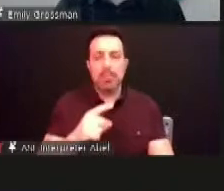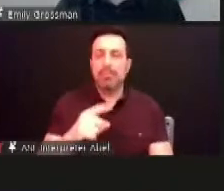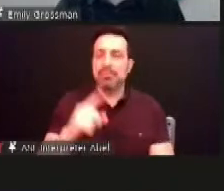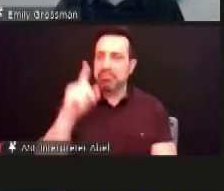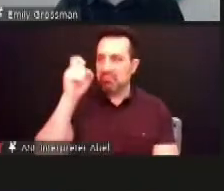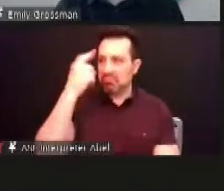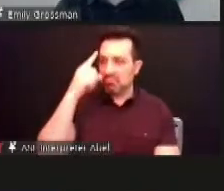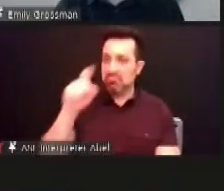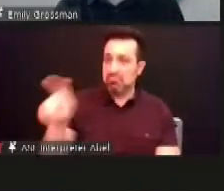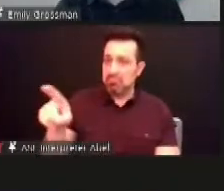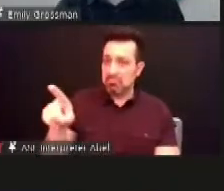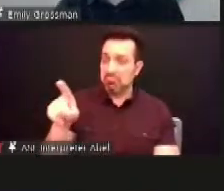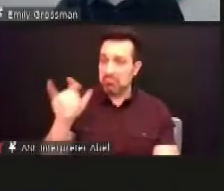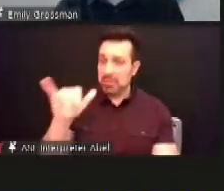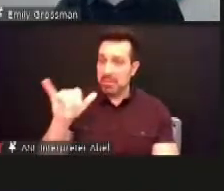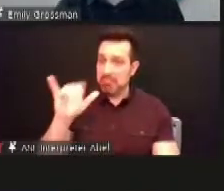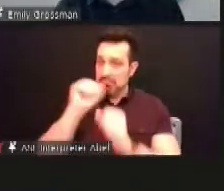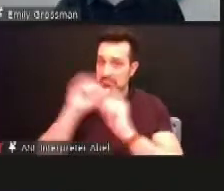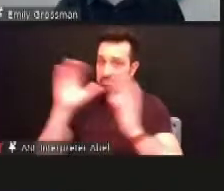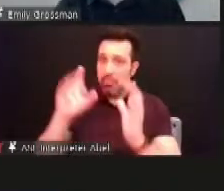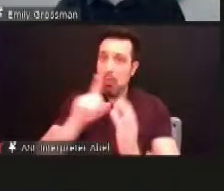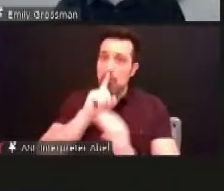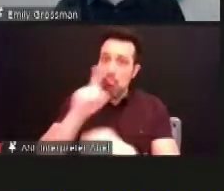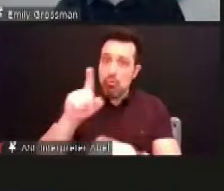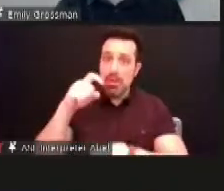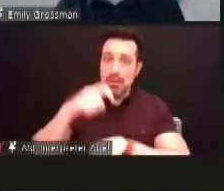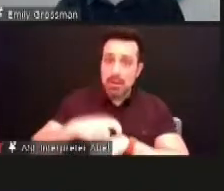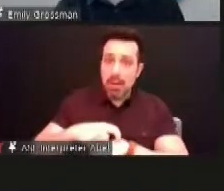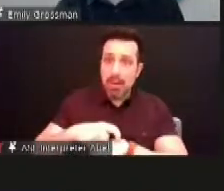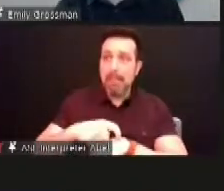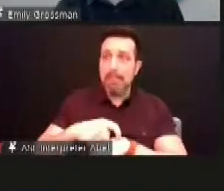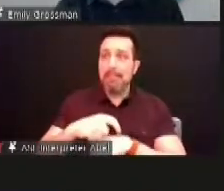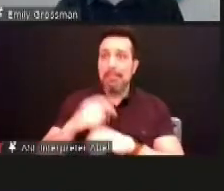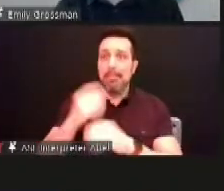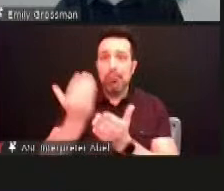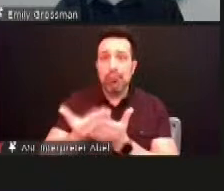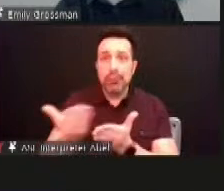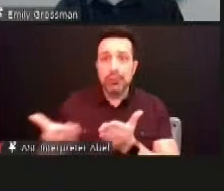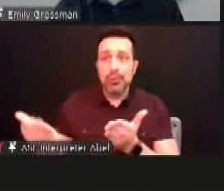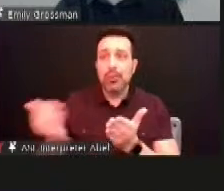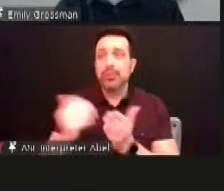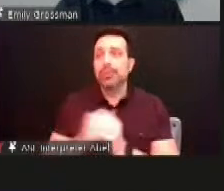envision that this would actually be sort of a real-time resource